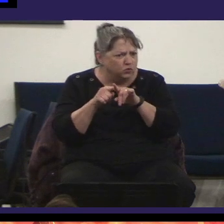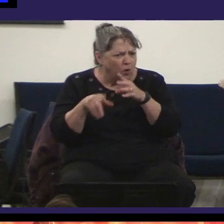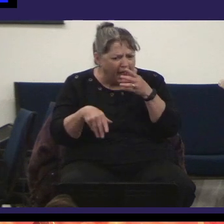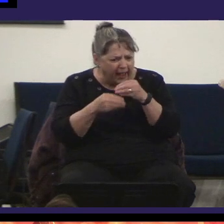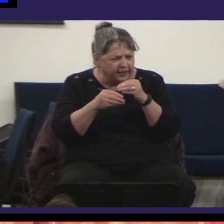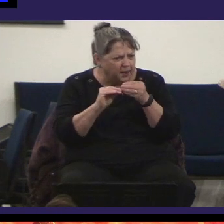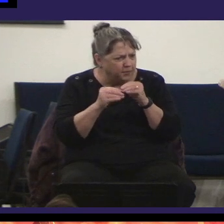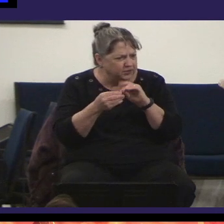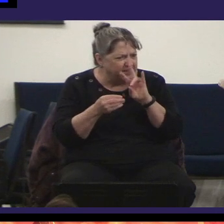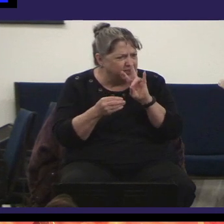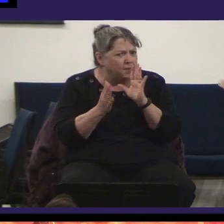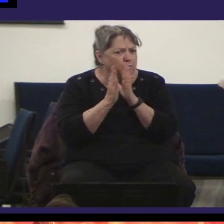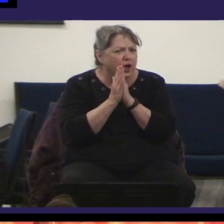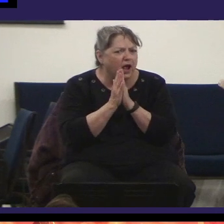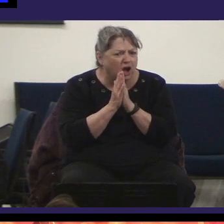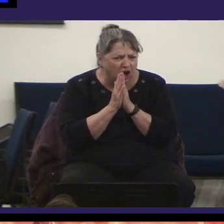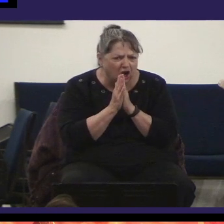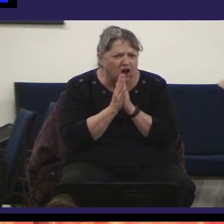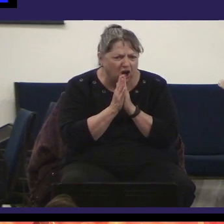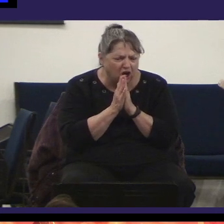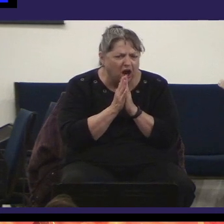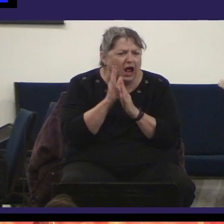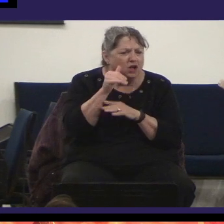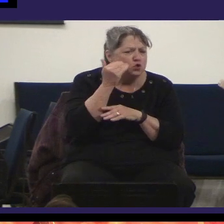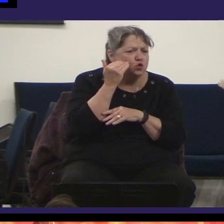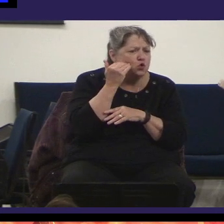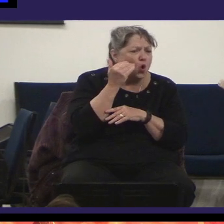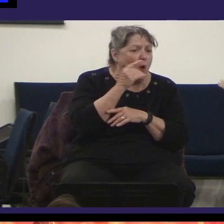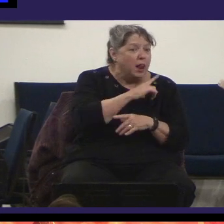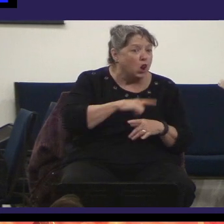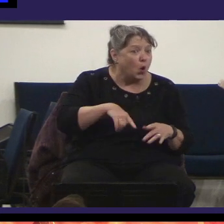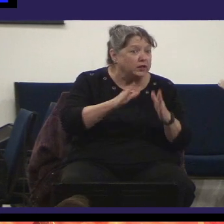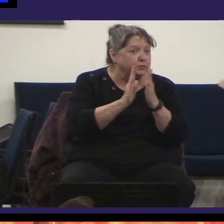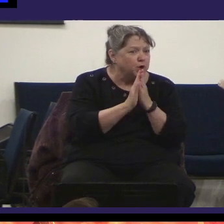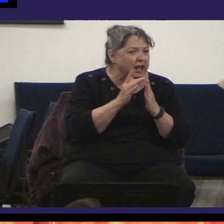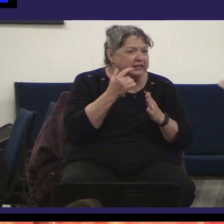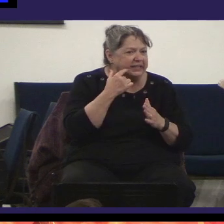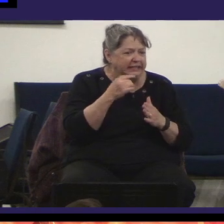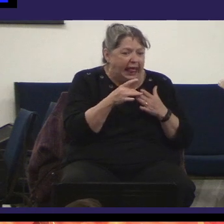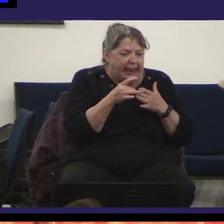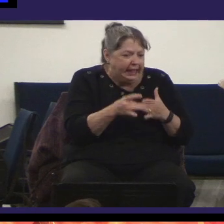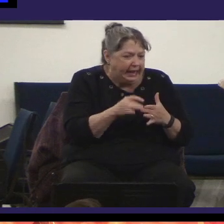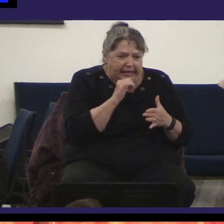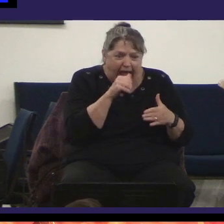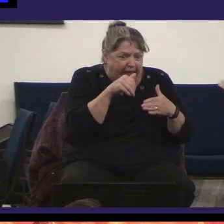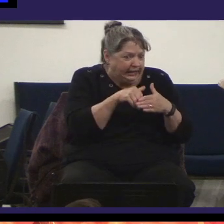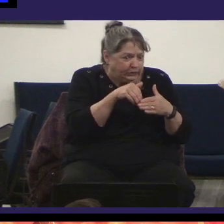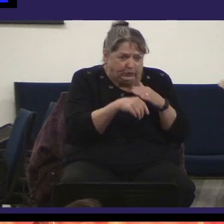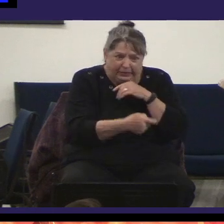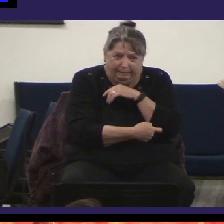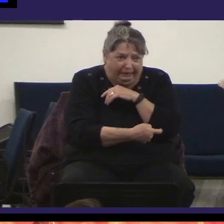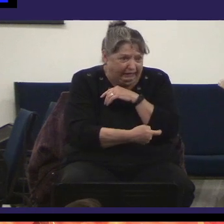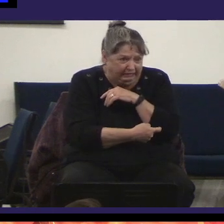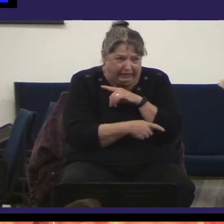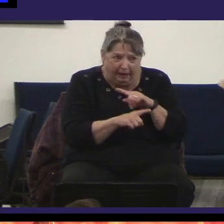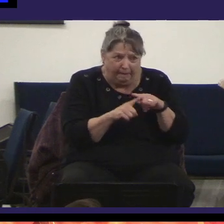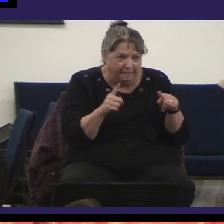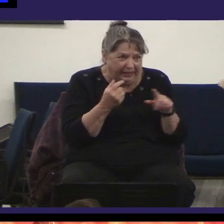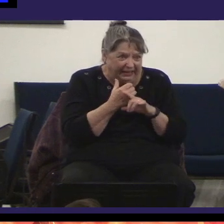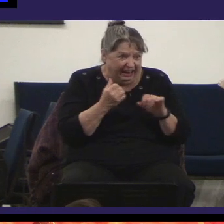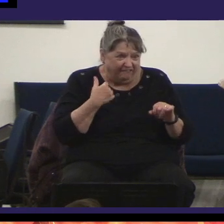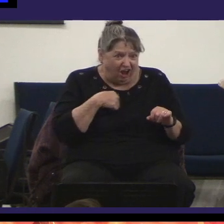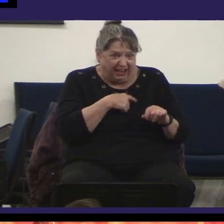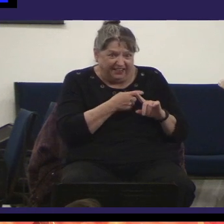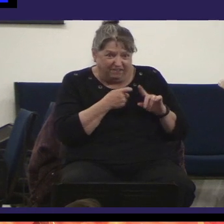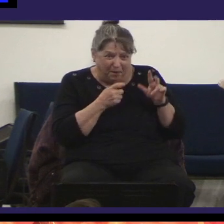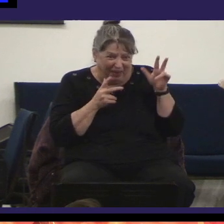Or in another, it says, deliver us from the evil one. All right, so those are the two ways